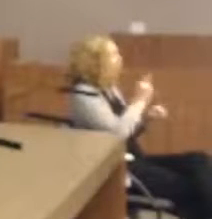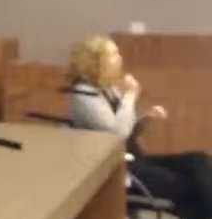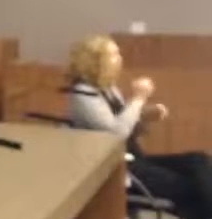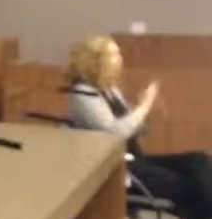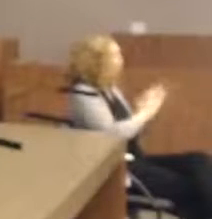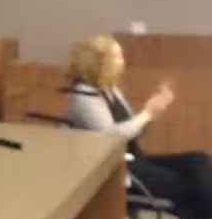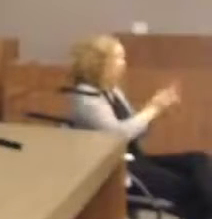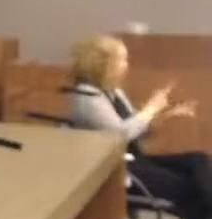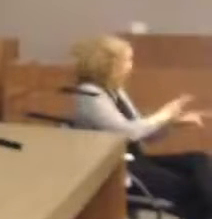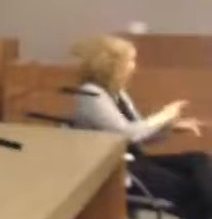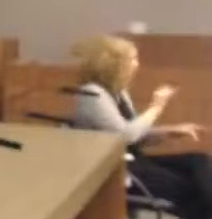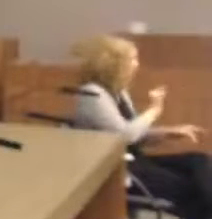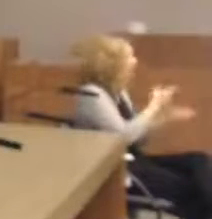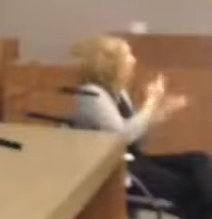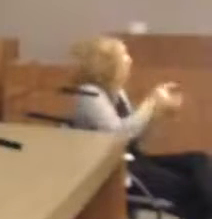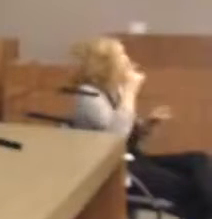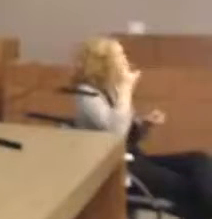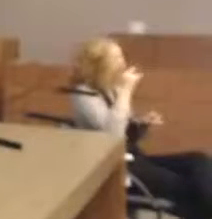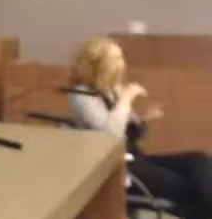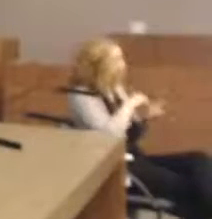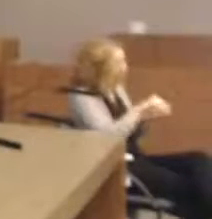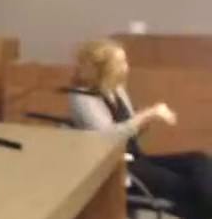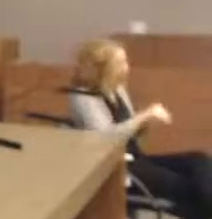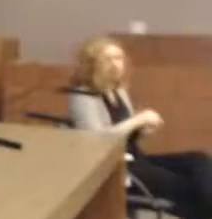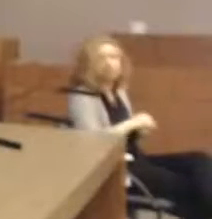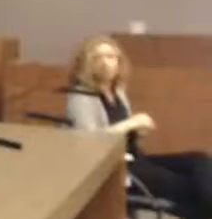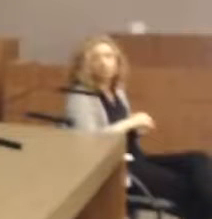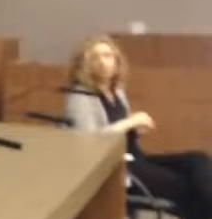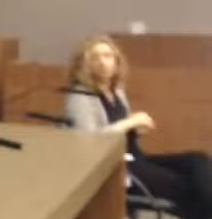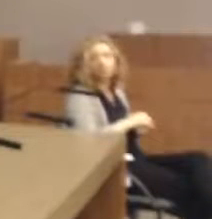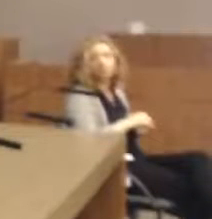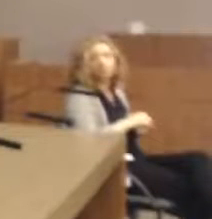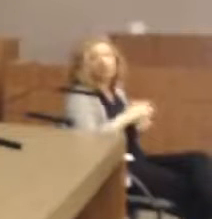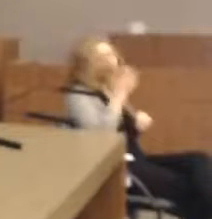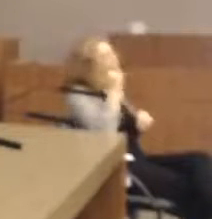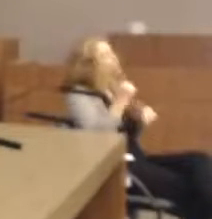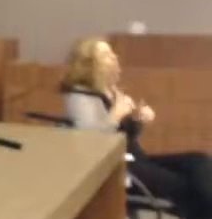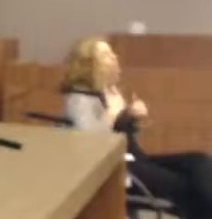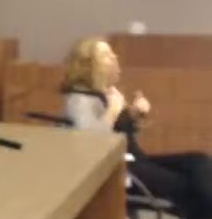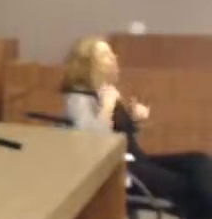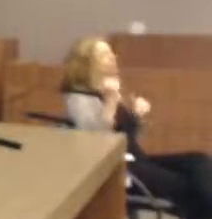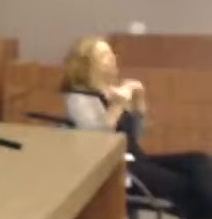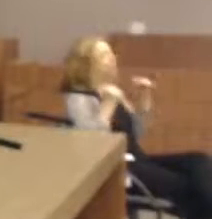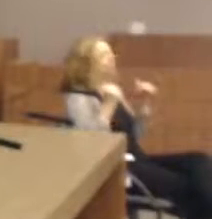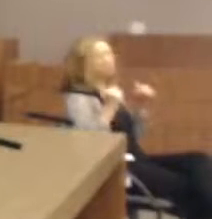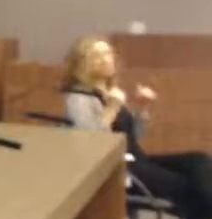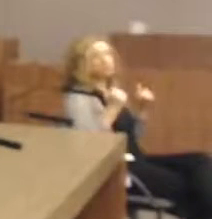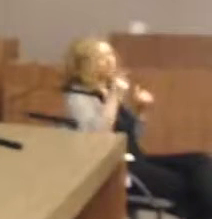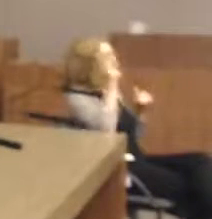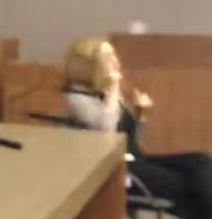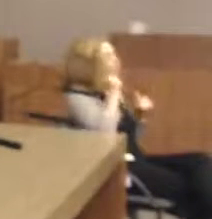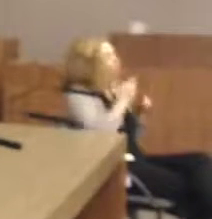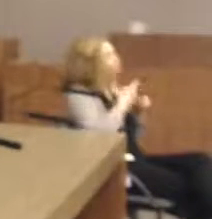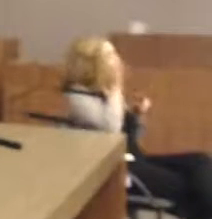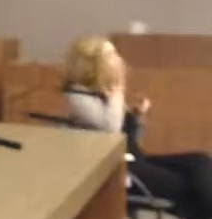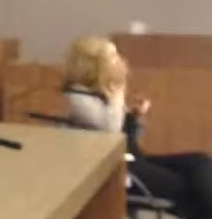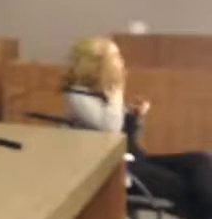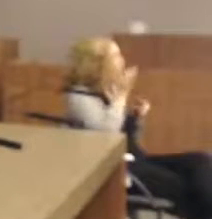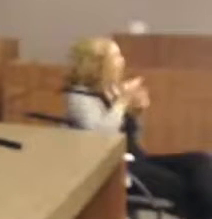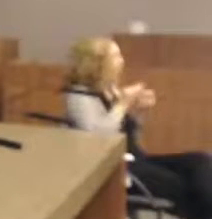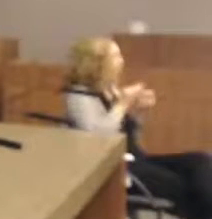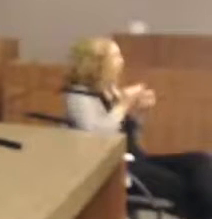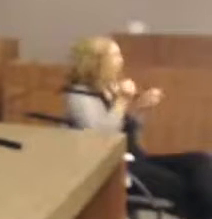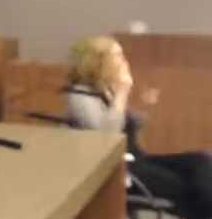So that happens for kids a lot. It's why I find a lot of adolescents and young adults use marijuana. I mean, there's a